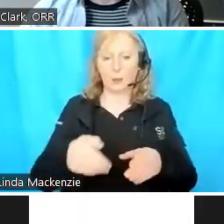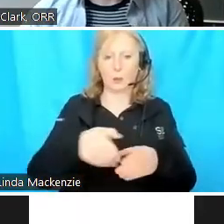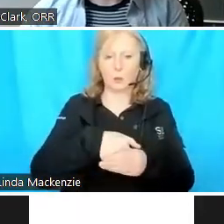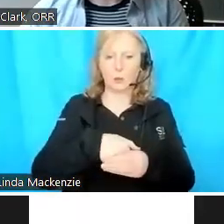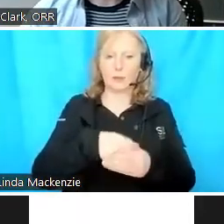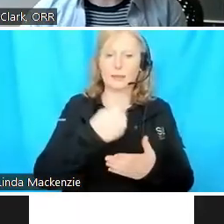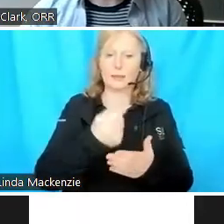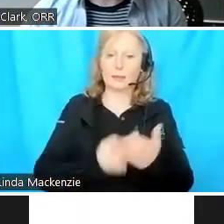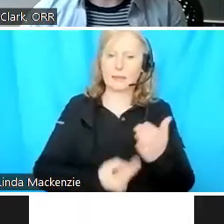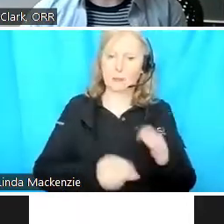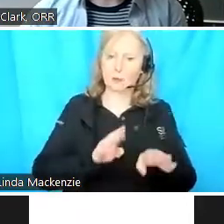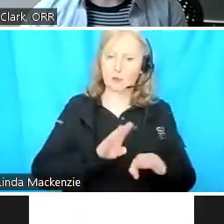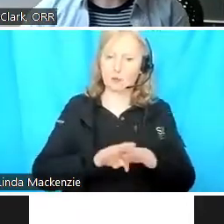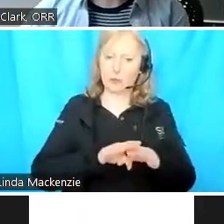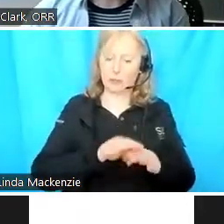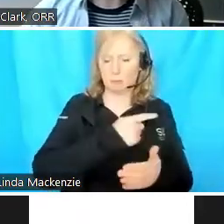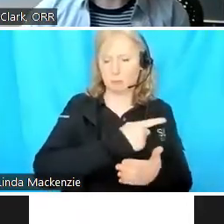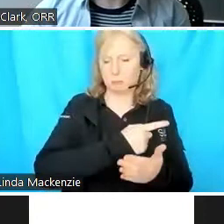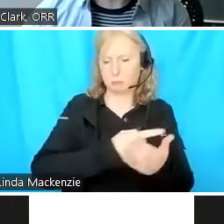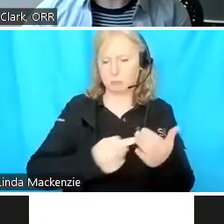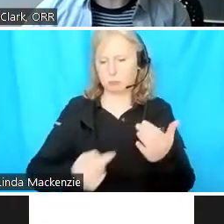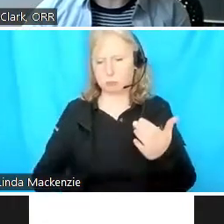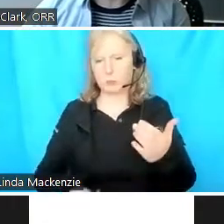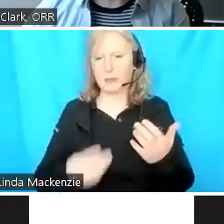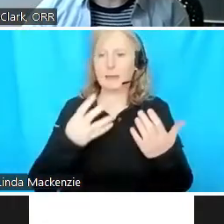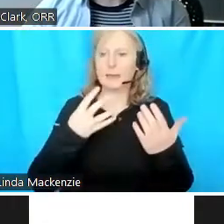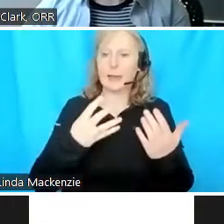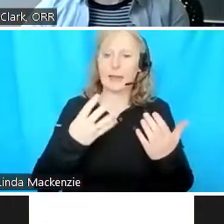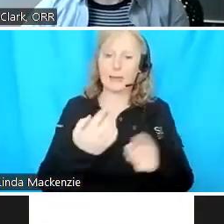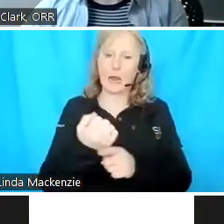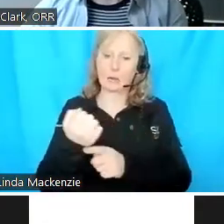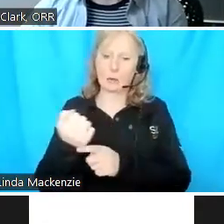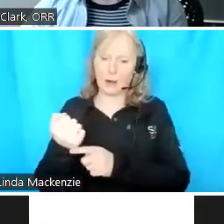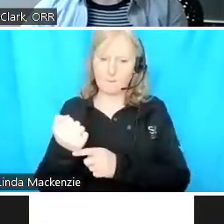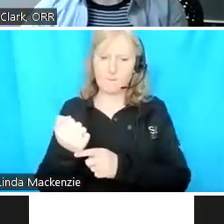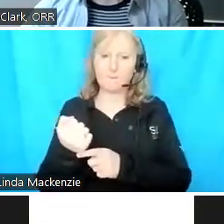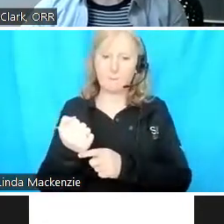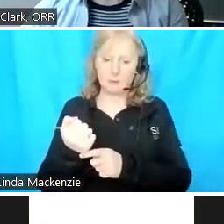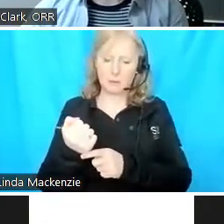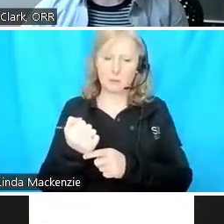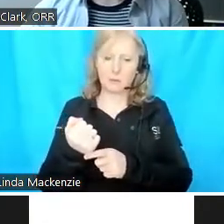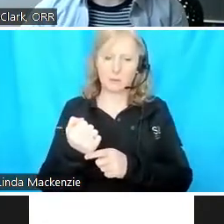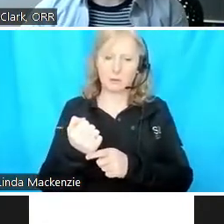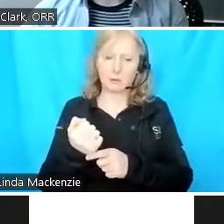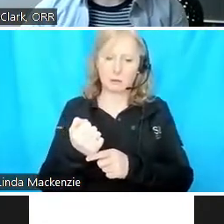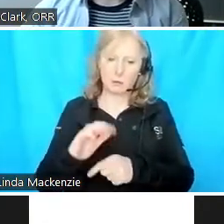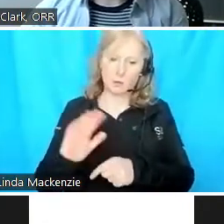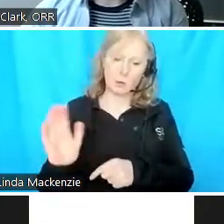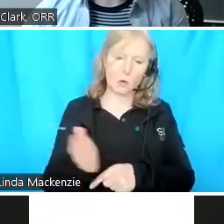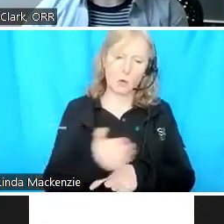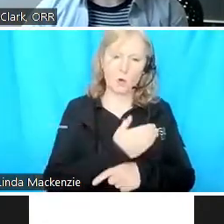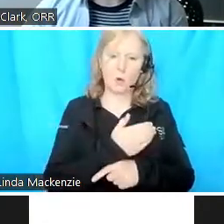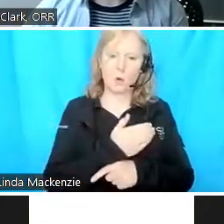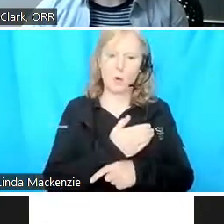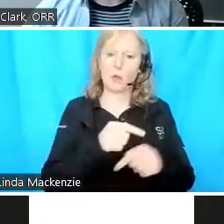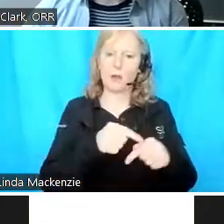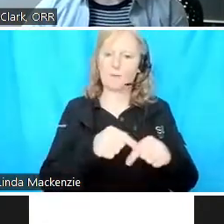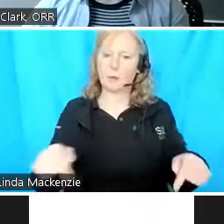which covers all of the training, all of the 9 training outcomes, to be delivered to all of frontline staff every 2